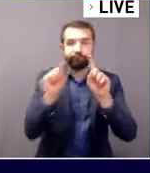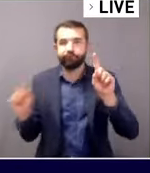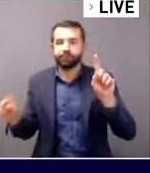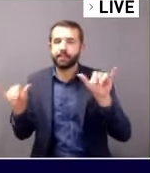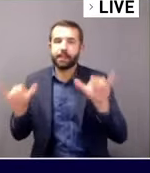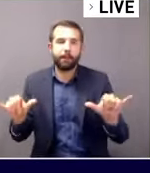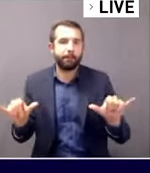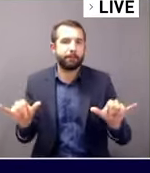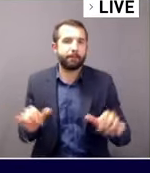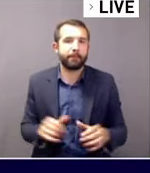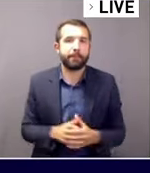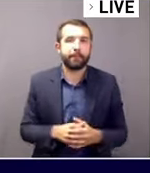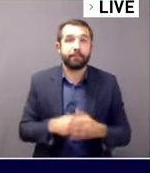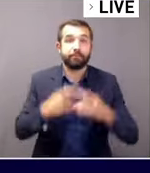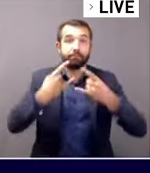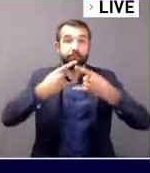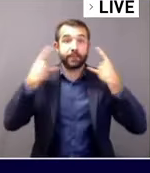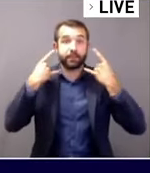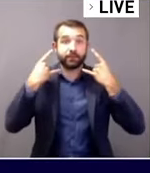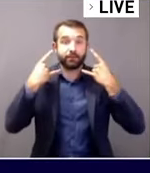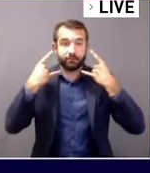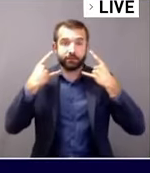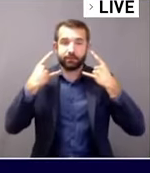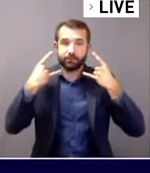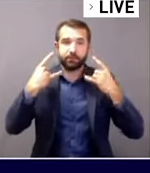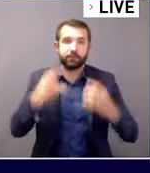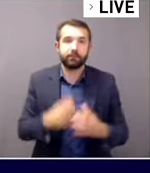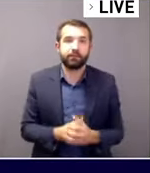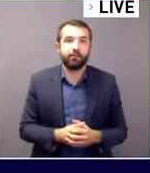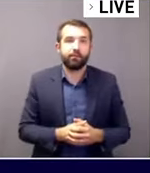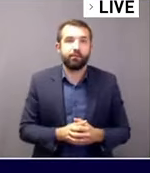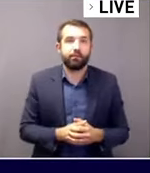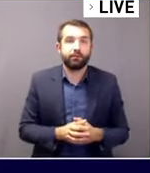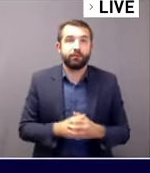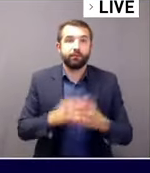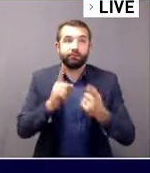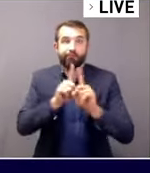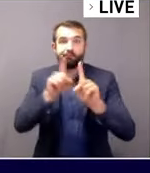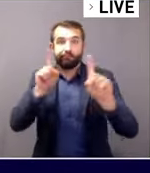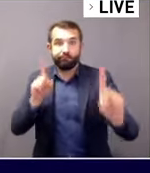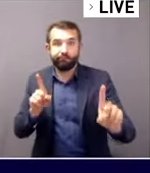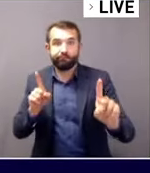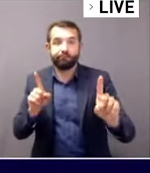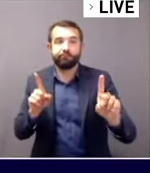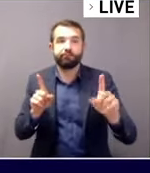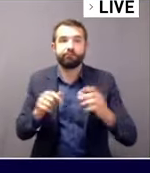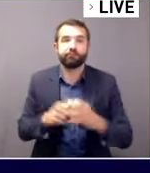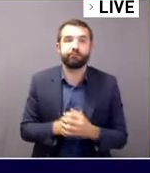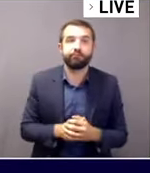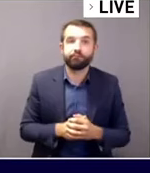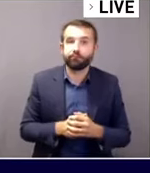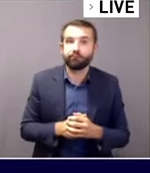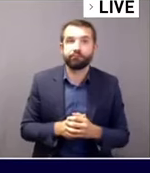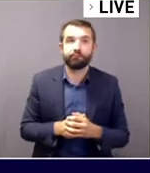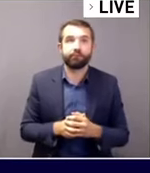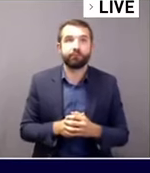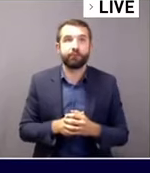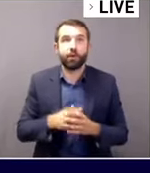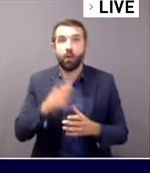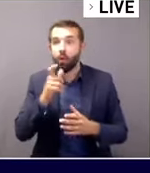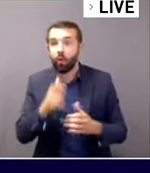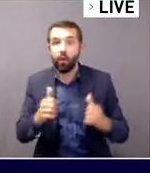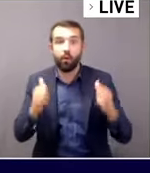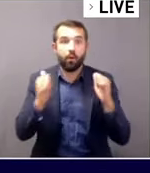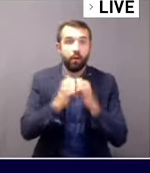making sure you're wearing a face covering and introducing physical distance between you and your pod and anyone else that's out